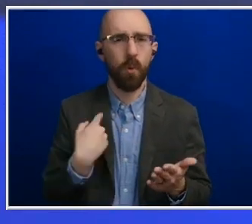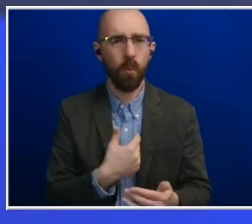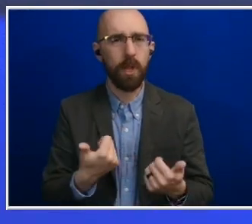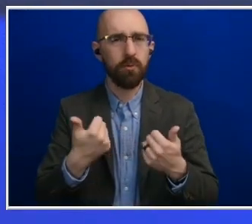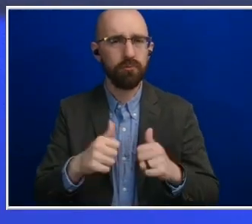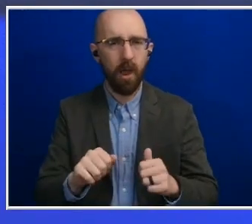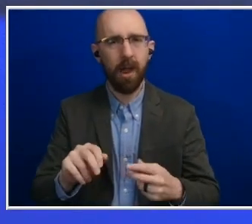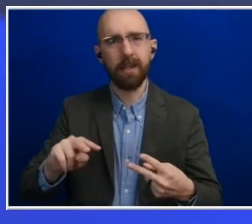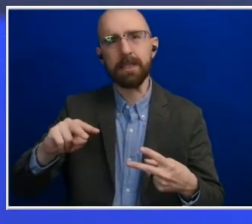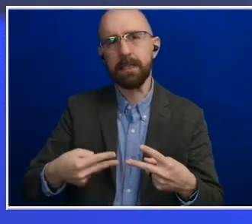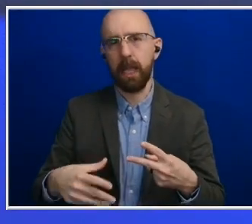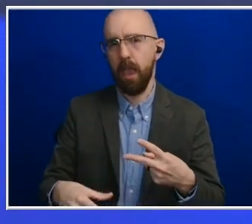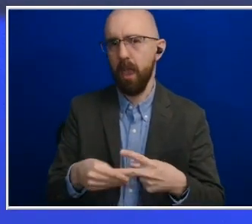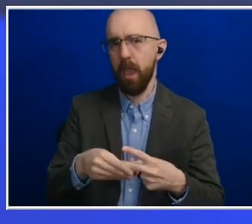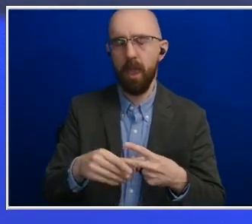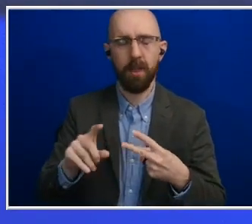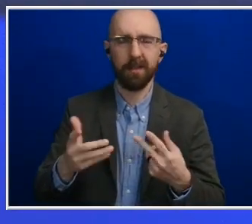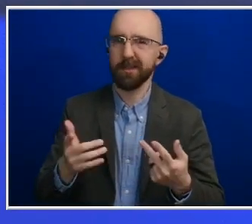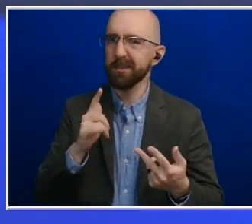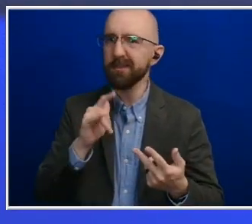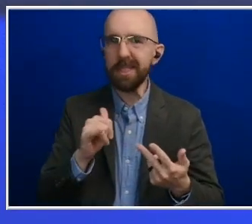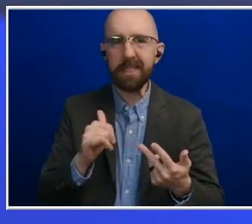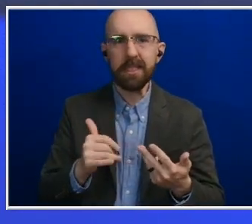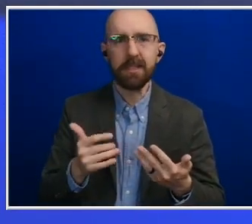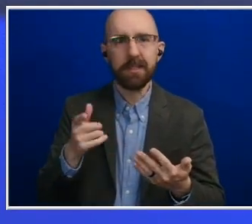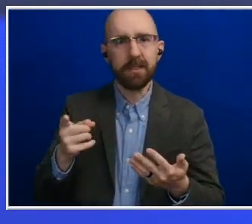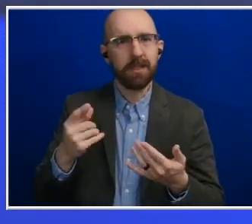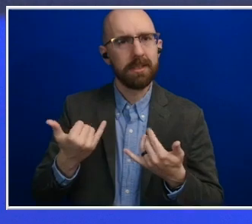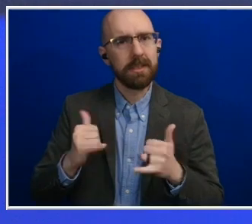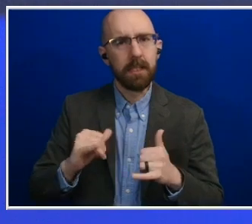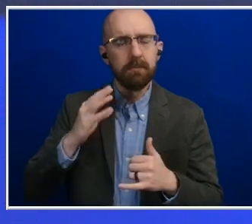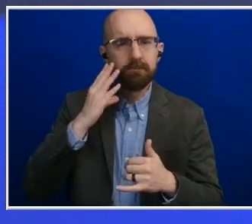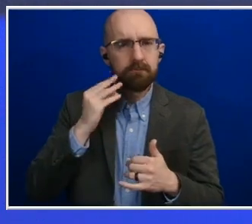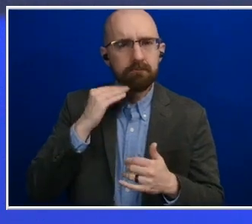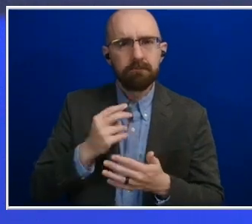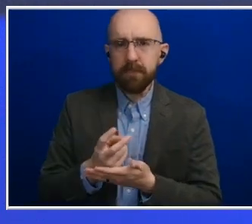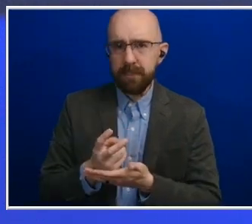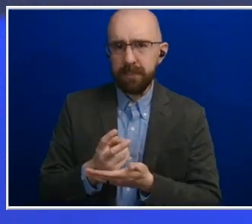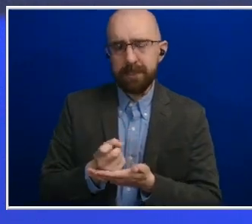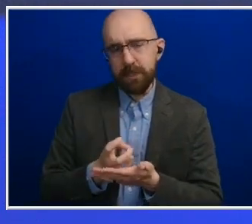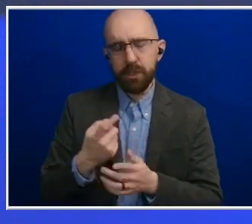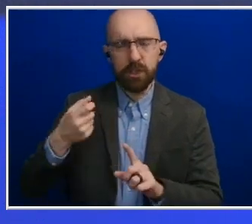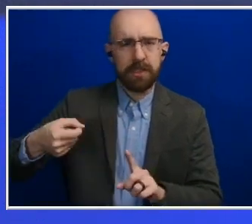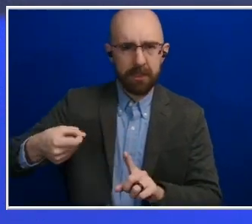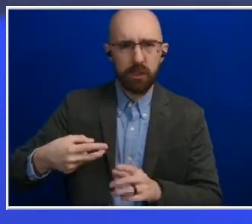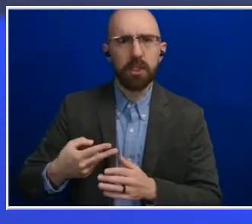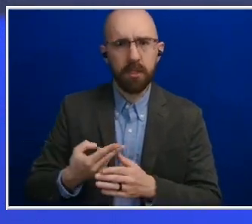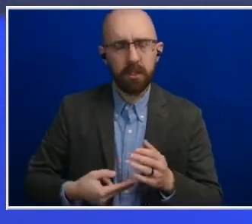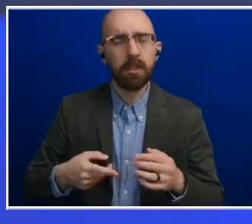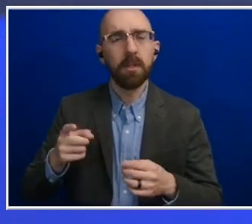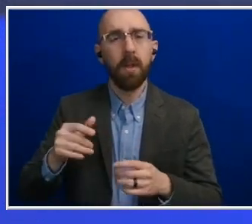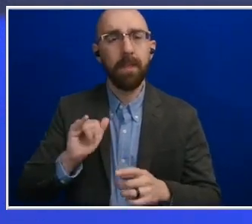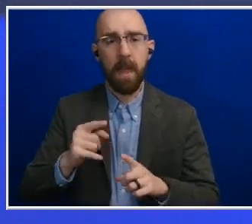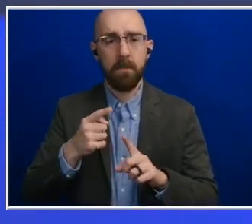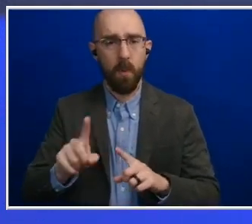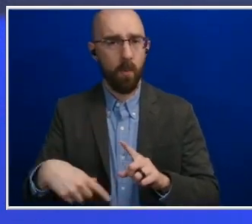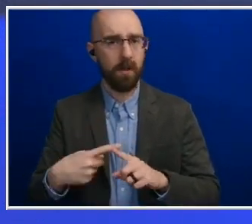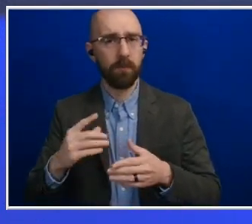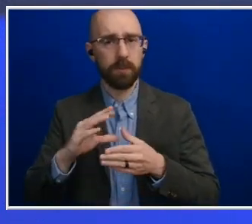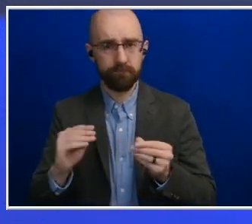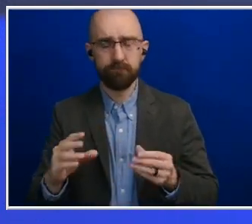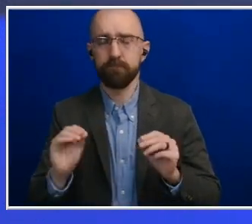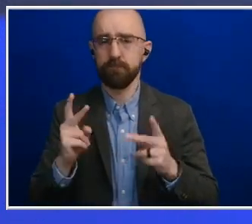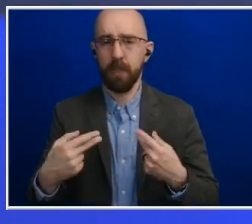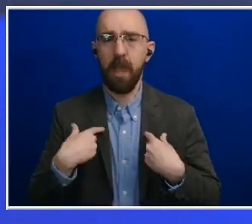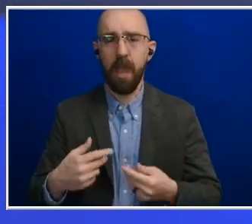but ultimately she was still experiencing seizures. And so at that point is when we said, okay, you have drug-resistant epilepsy,